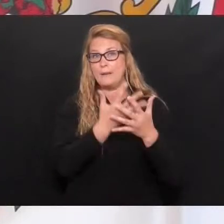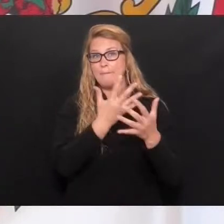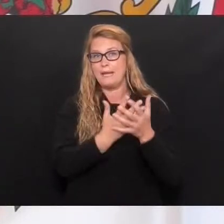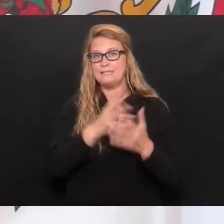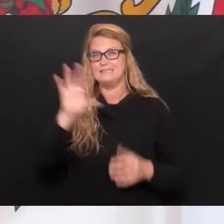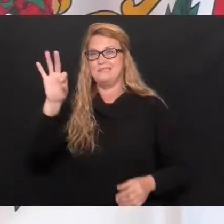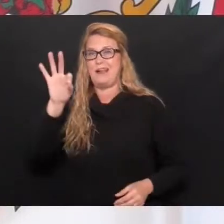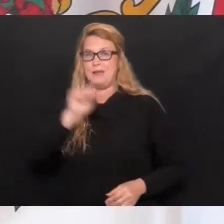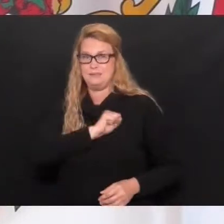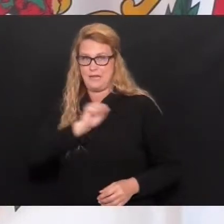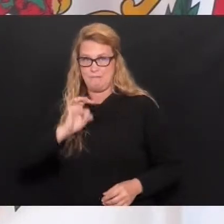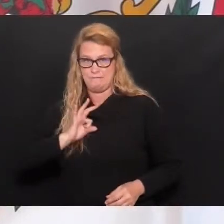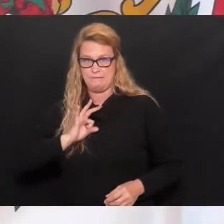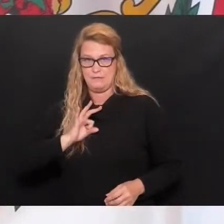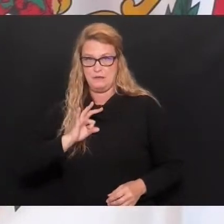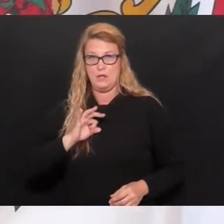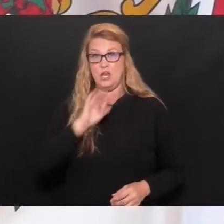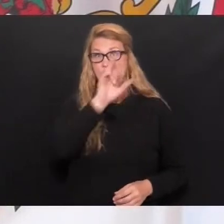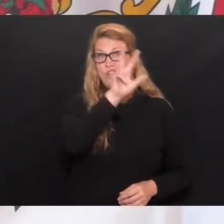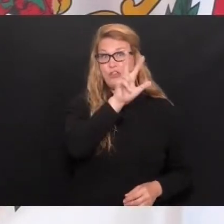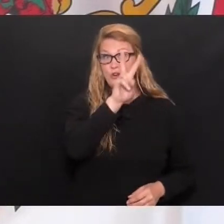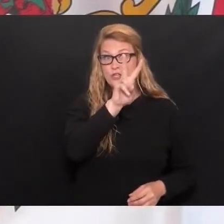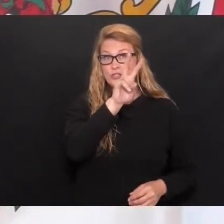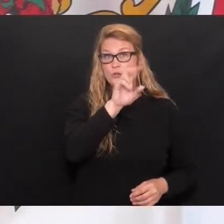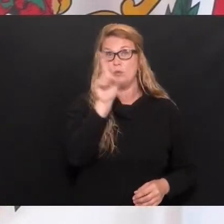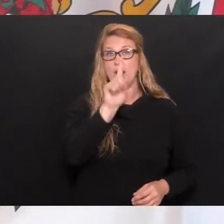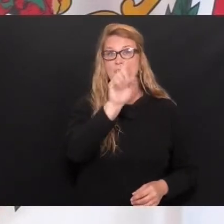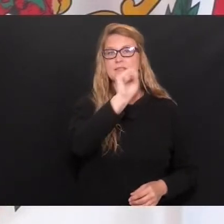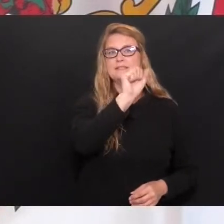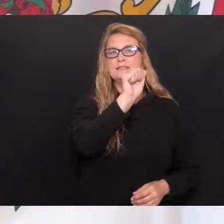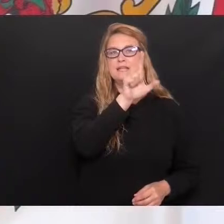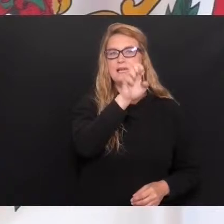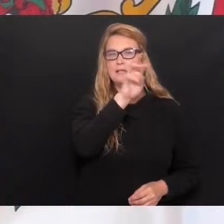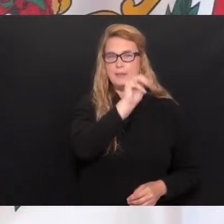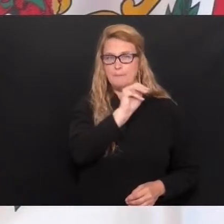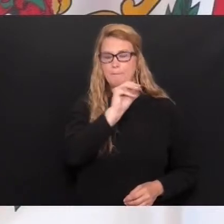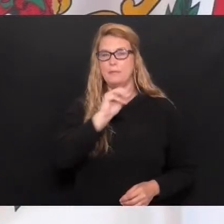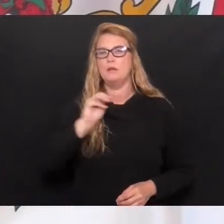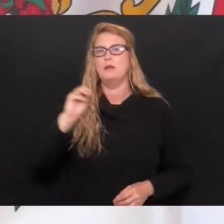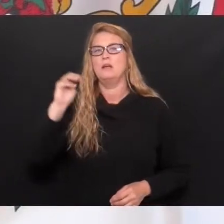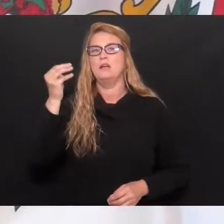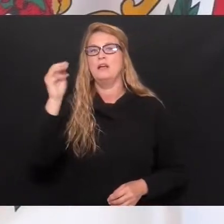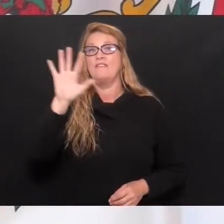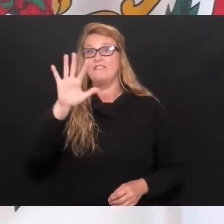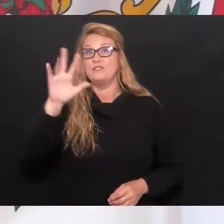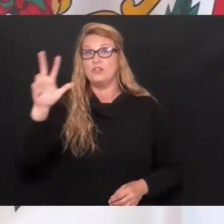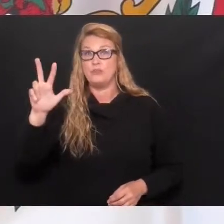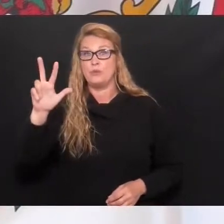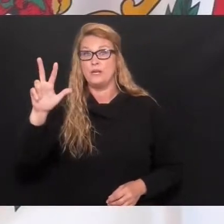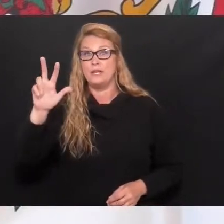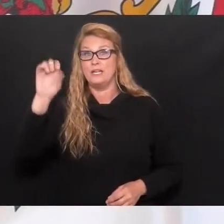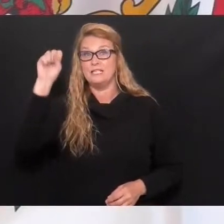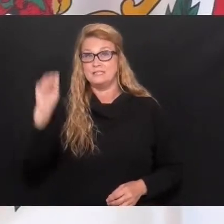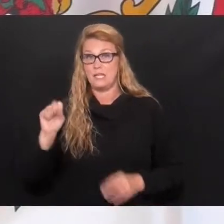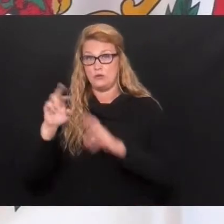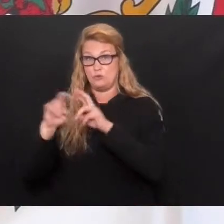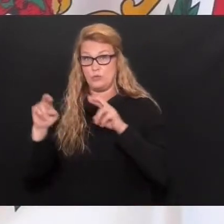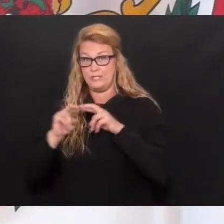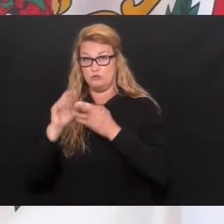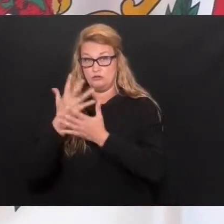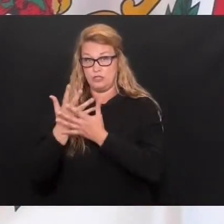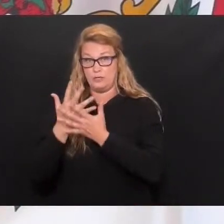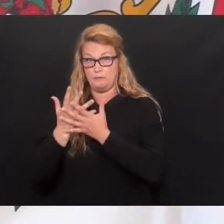staff cases, 32 at the Salem Correctional Center, and 53 at the Southern Regional